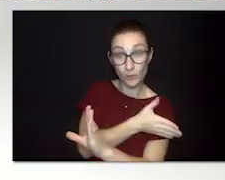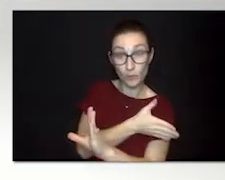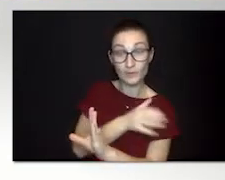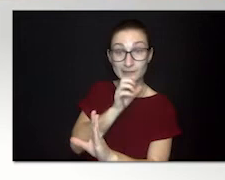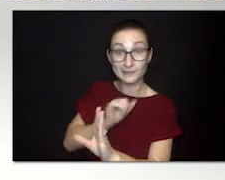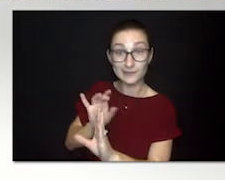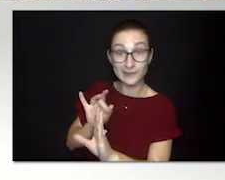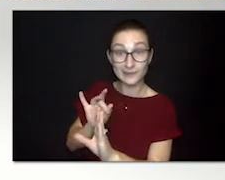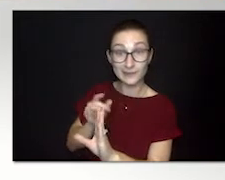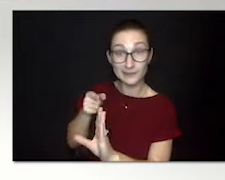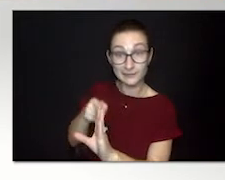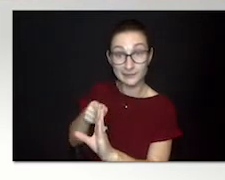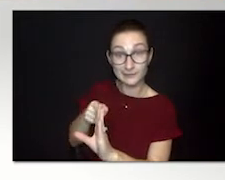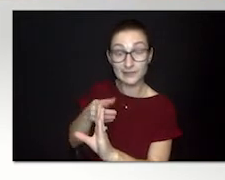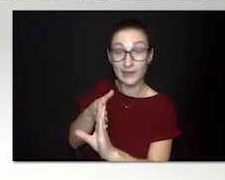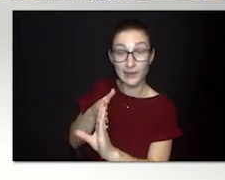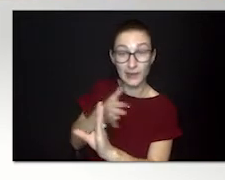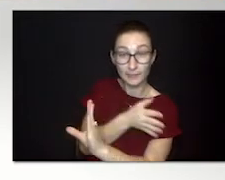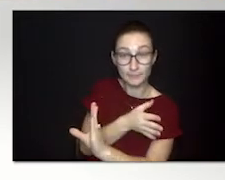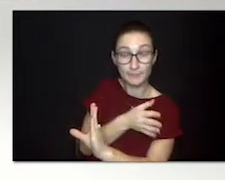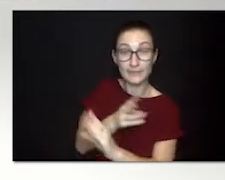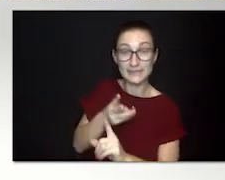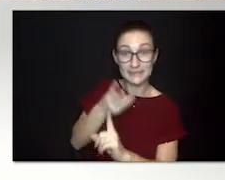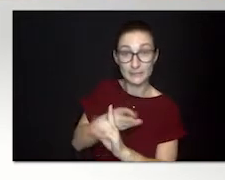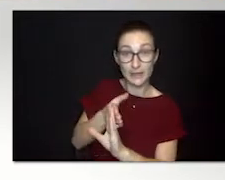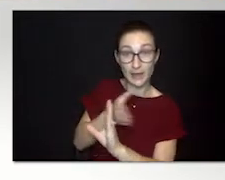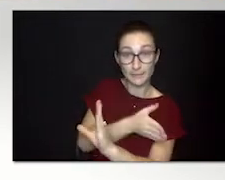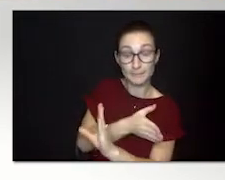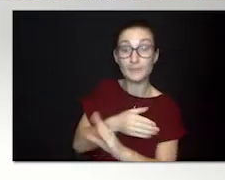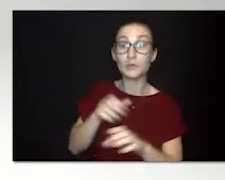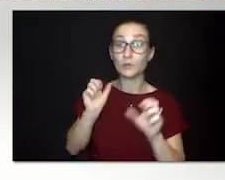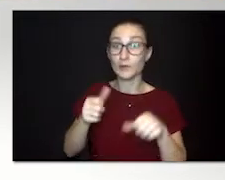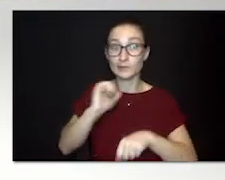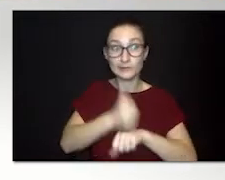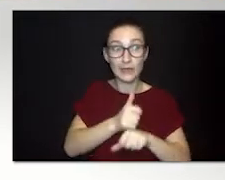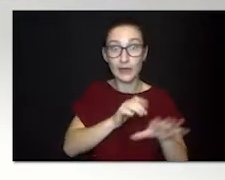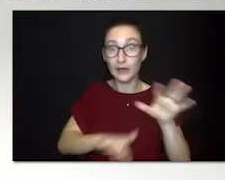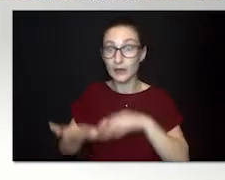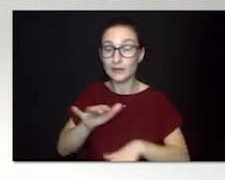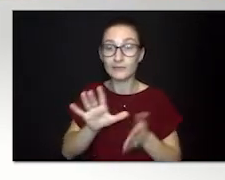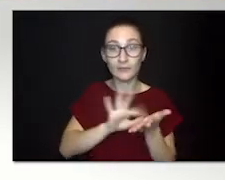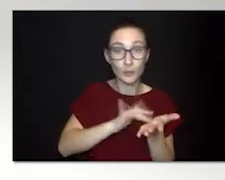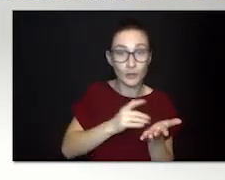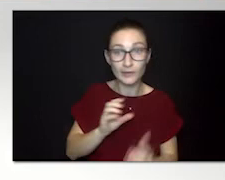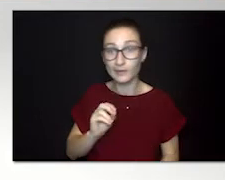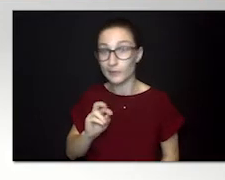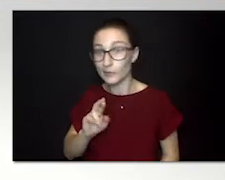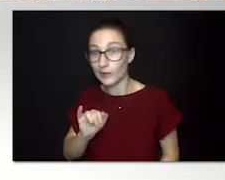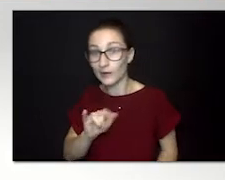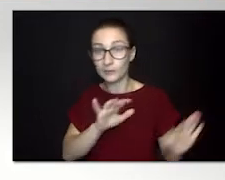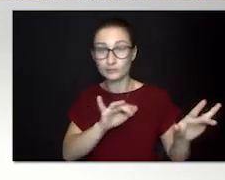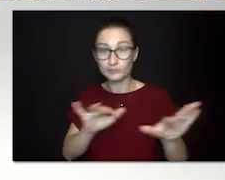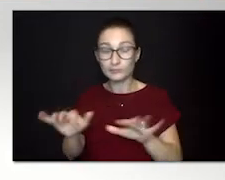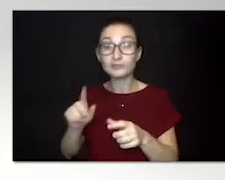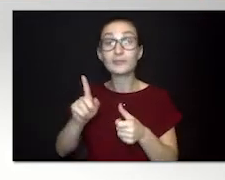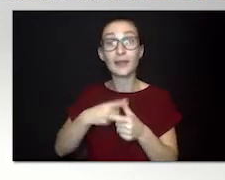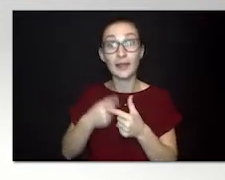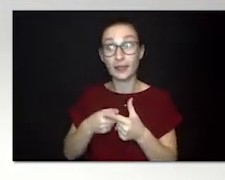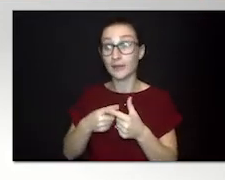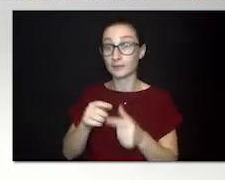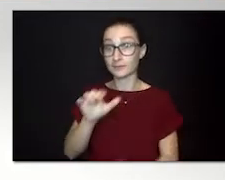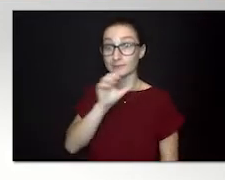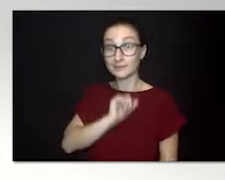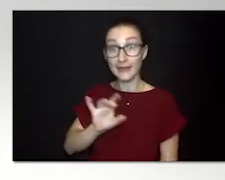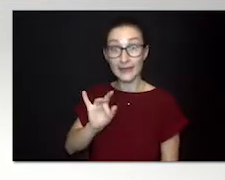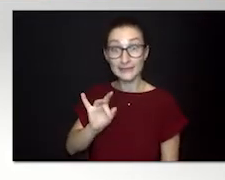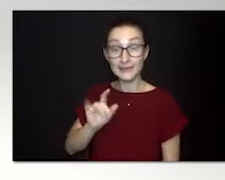that you can get all the paperwork ready to be filed, get everything set, figure out what the ORI number is, where you're going to go get your fingerprints, and then you can file right